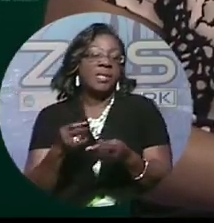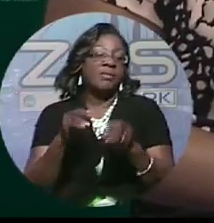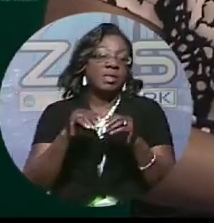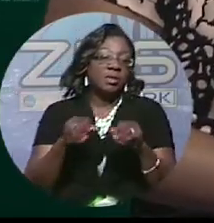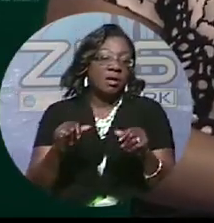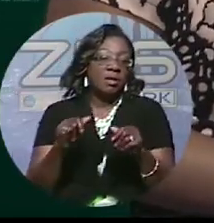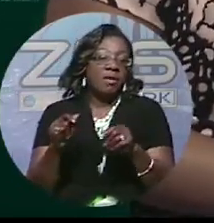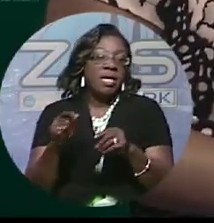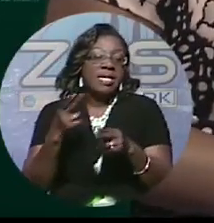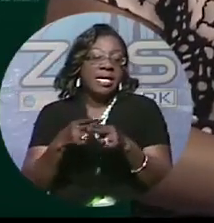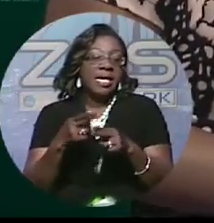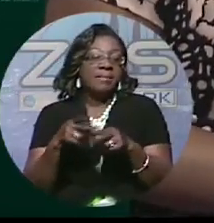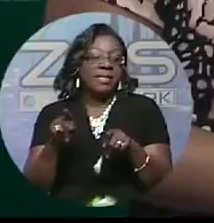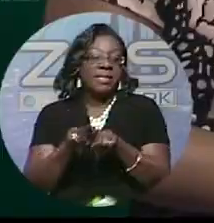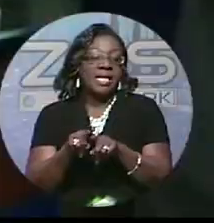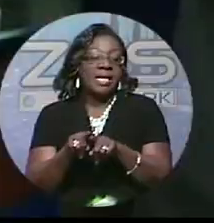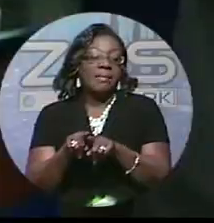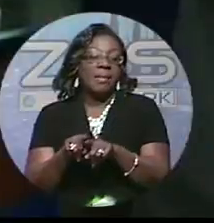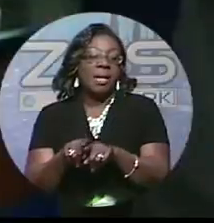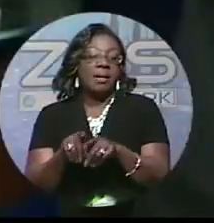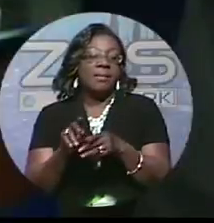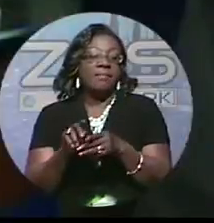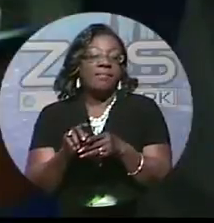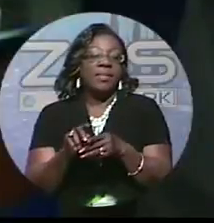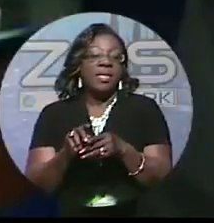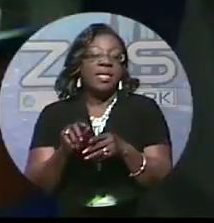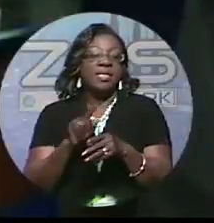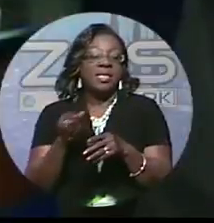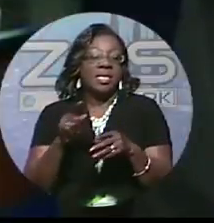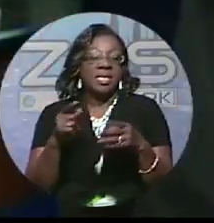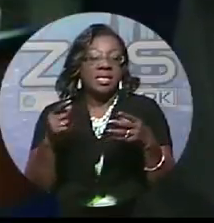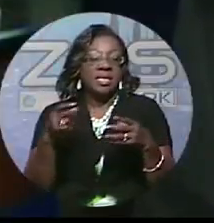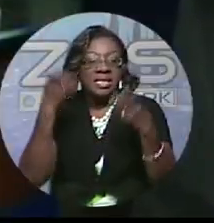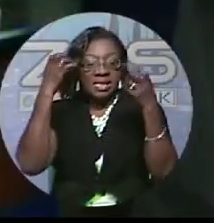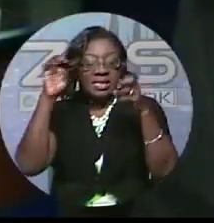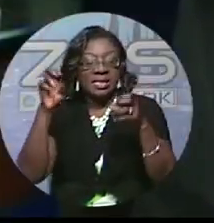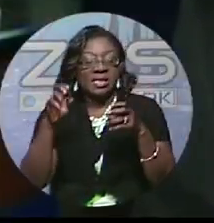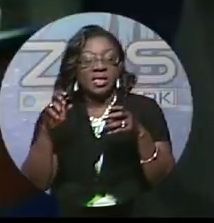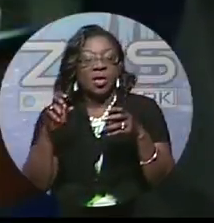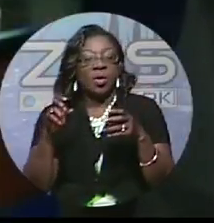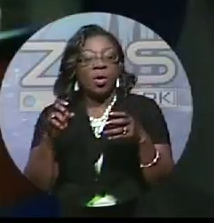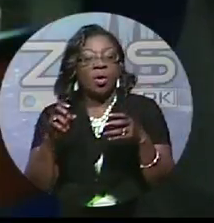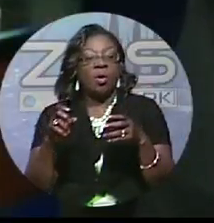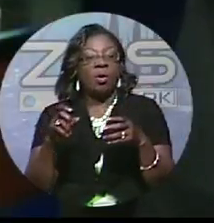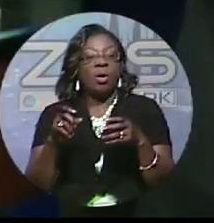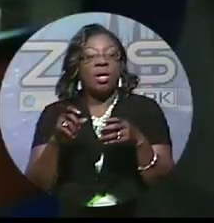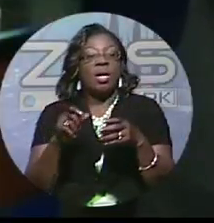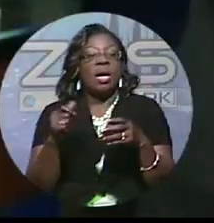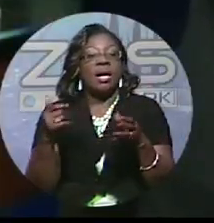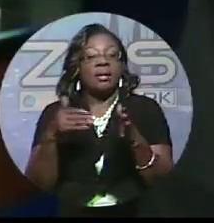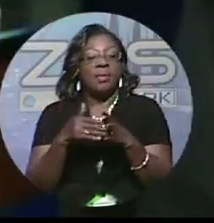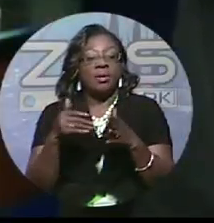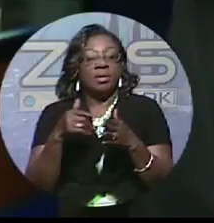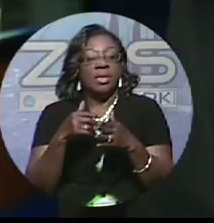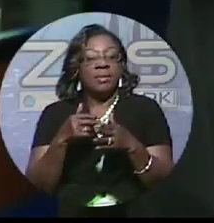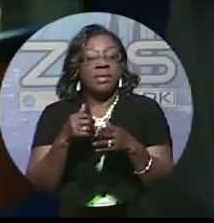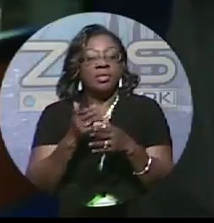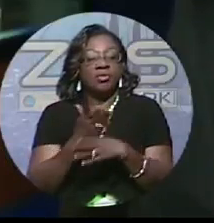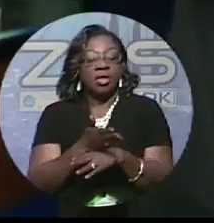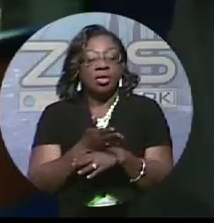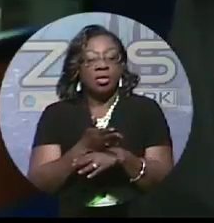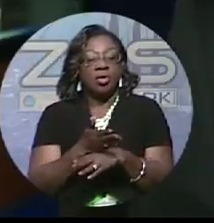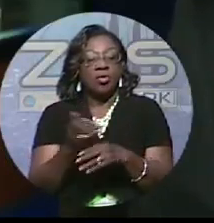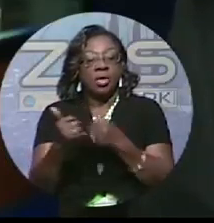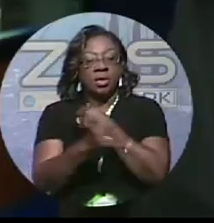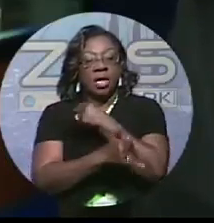tax haven, times have changed. There's nothing sinister or illegal about having structures that go across countries.